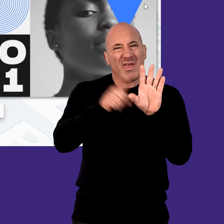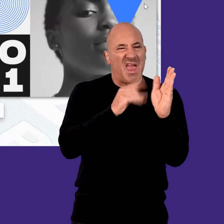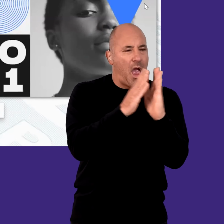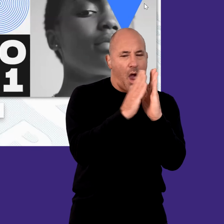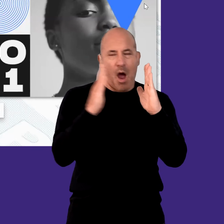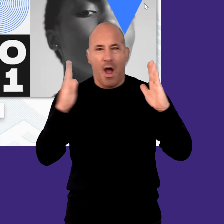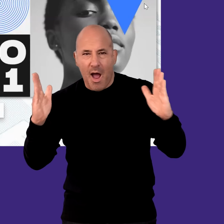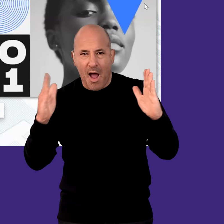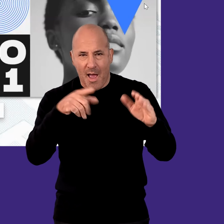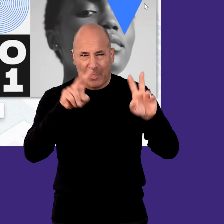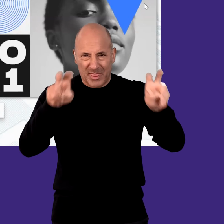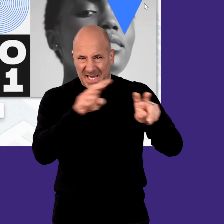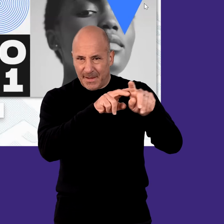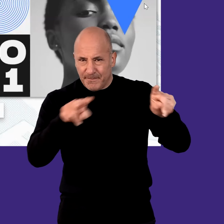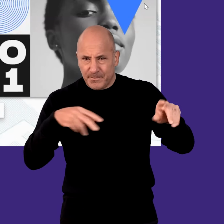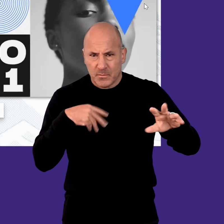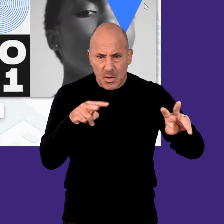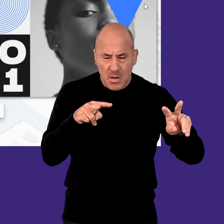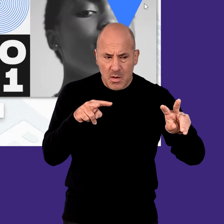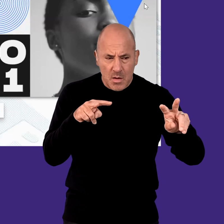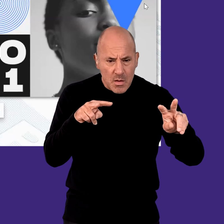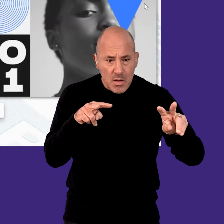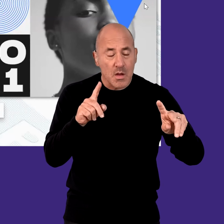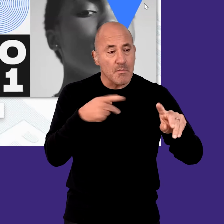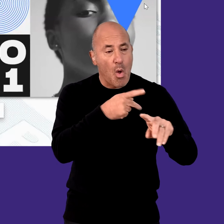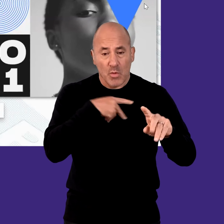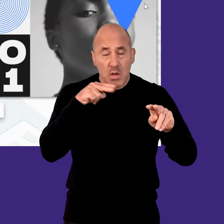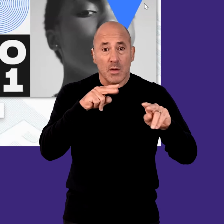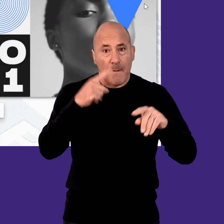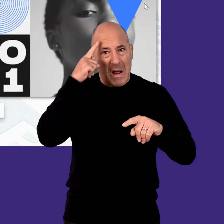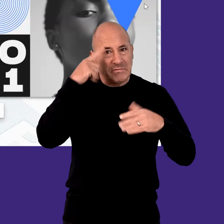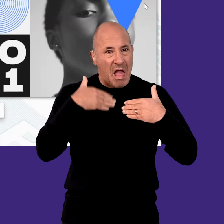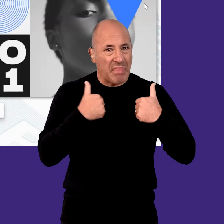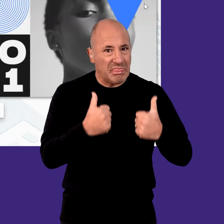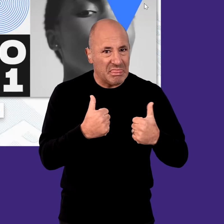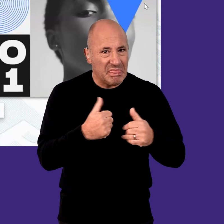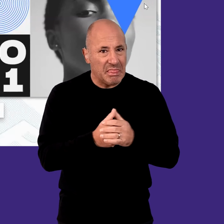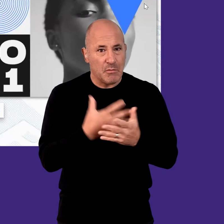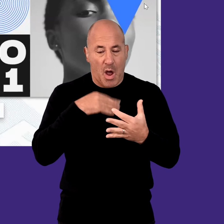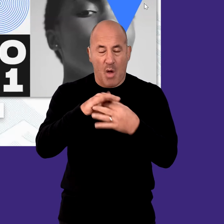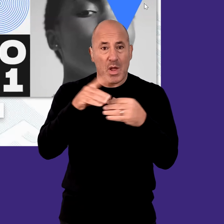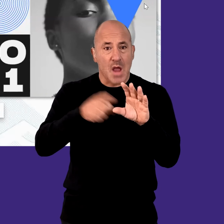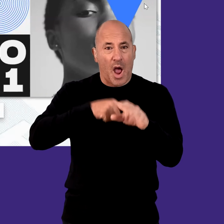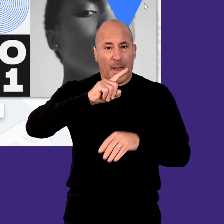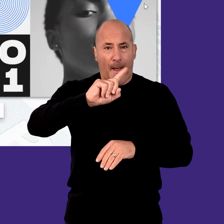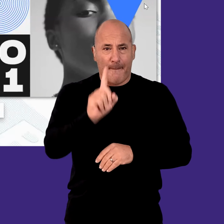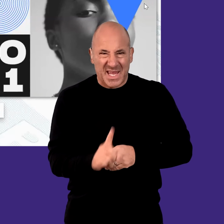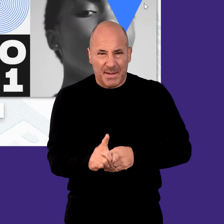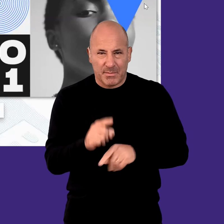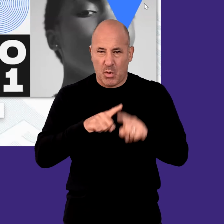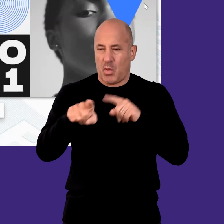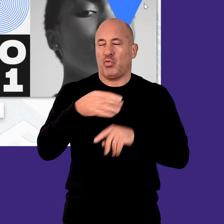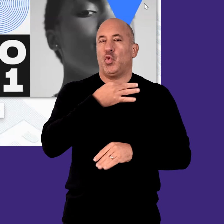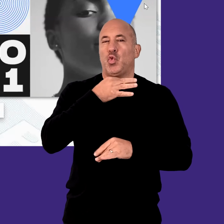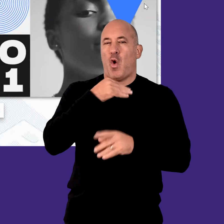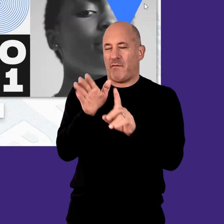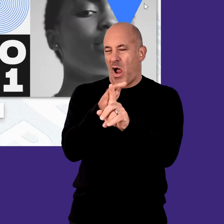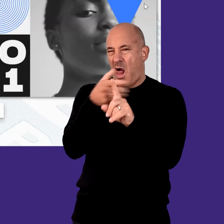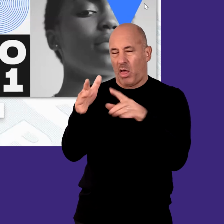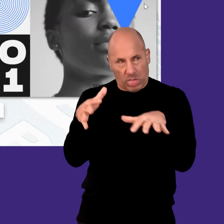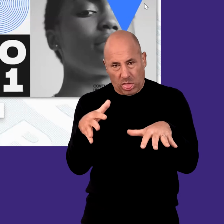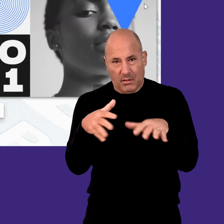were looking to target throughout the City of Culture year. So we were both looking at mental health. We both wanted to work with young people, especially